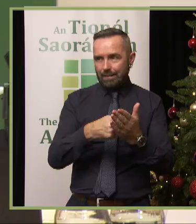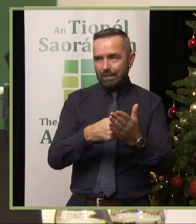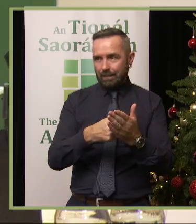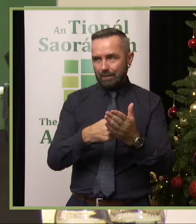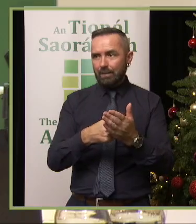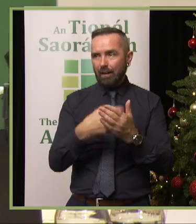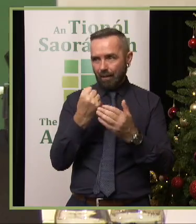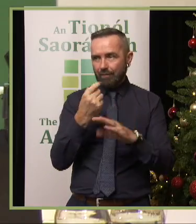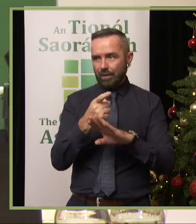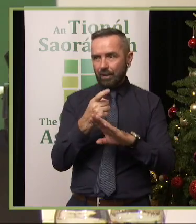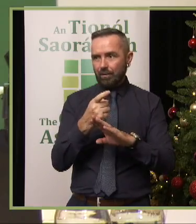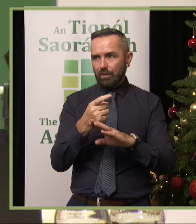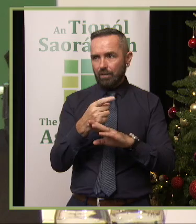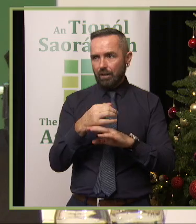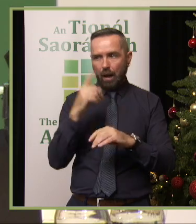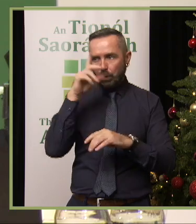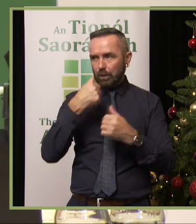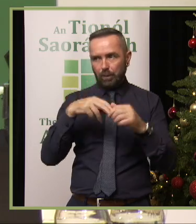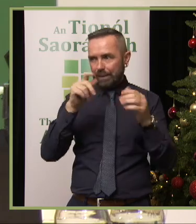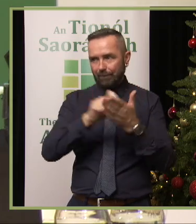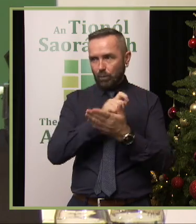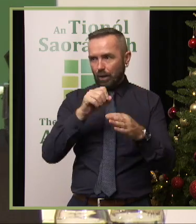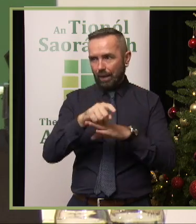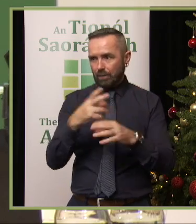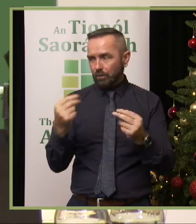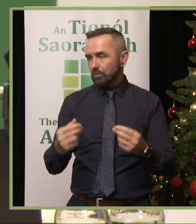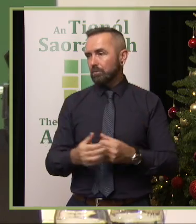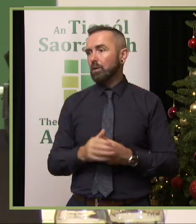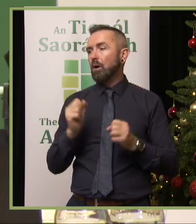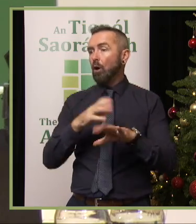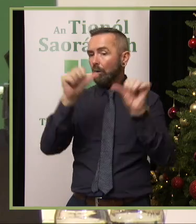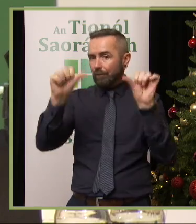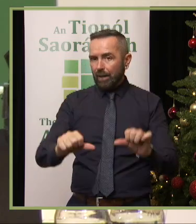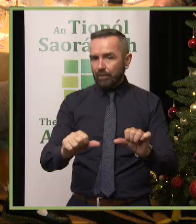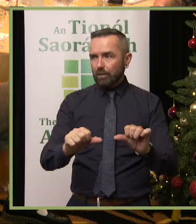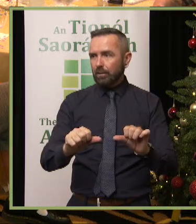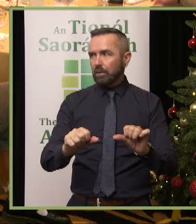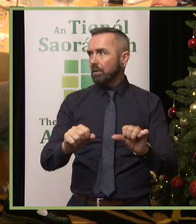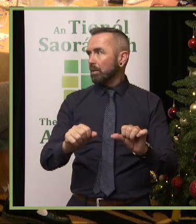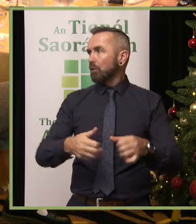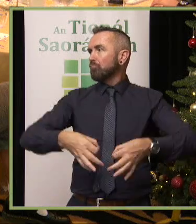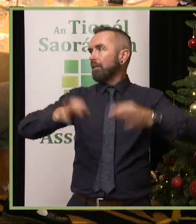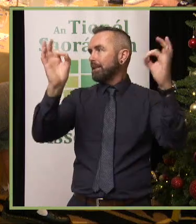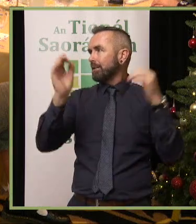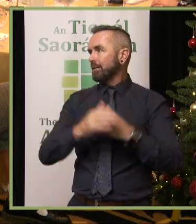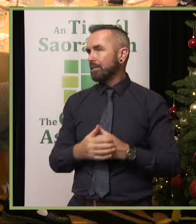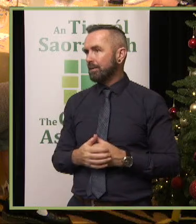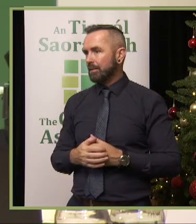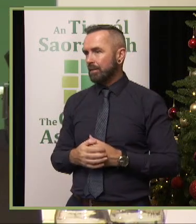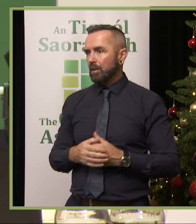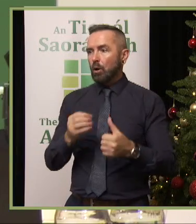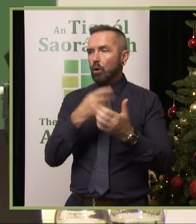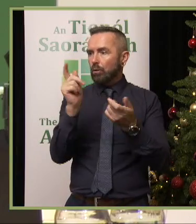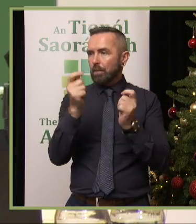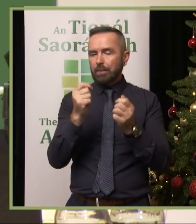like we have that there. Okay, I think we don't need to take a vote on that, do we? Well, all in favour to the coast. Okay, great. Now, another amendments from